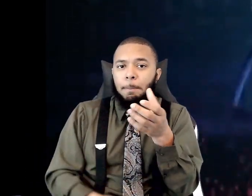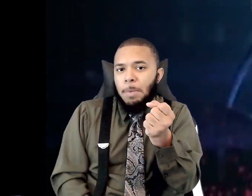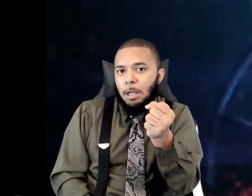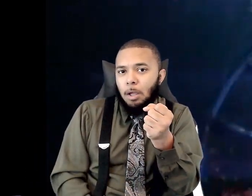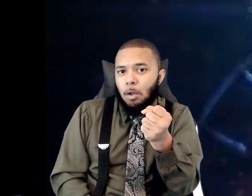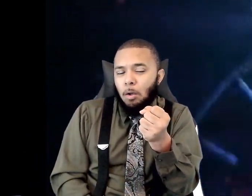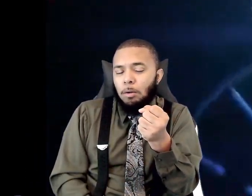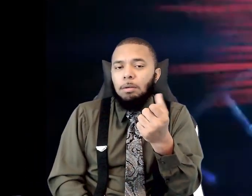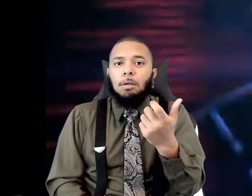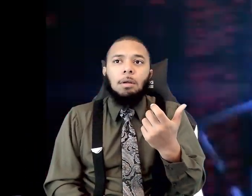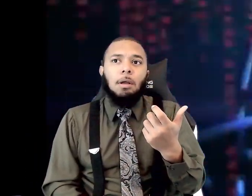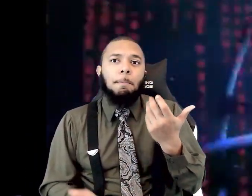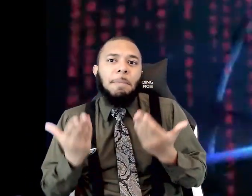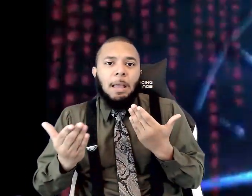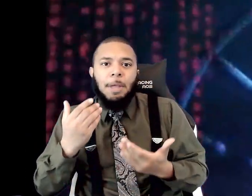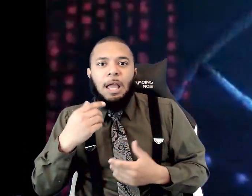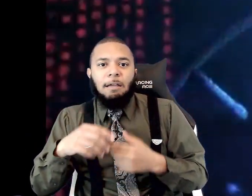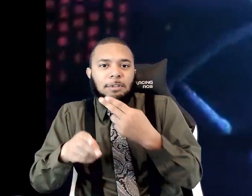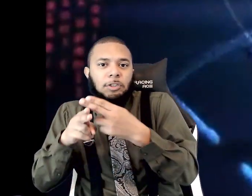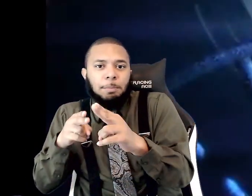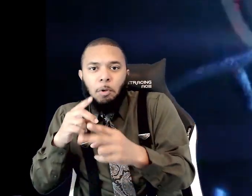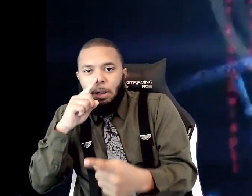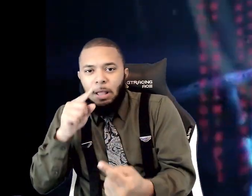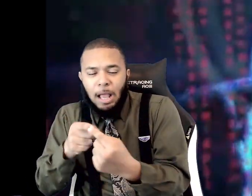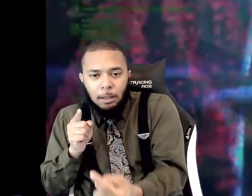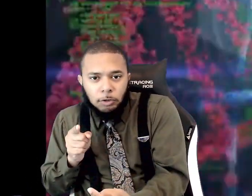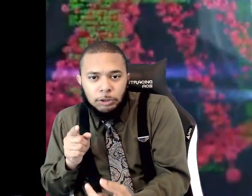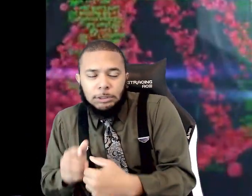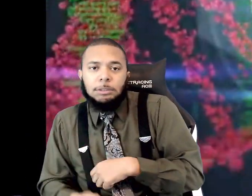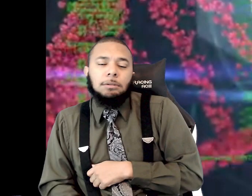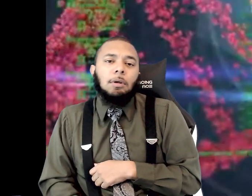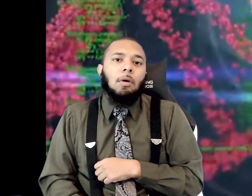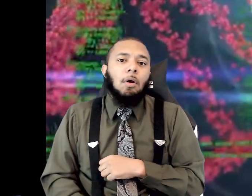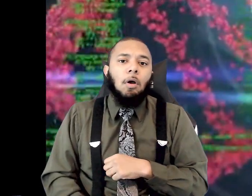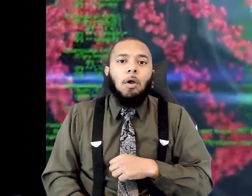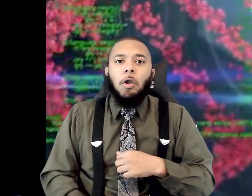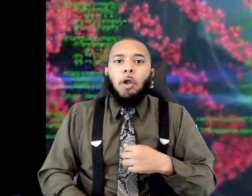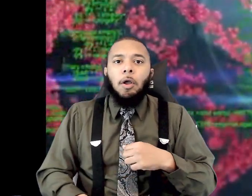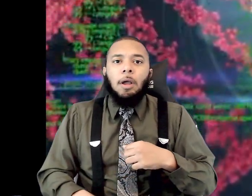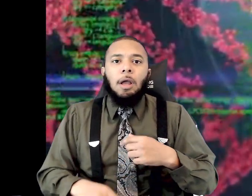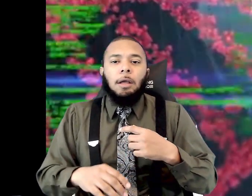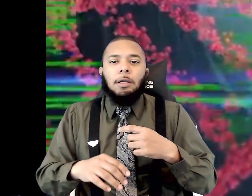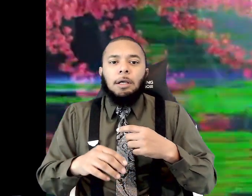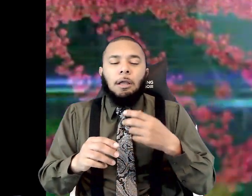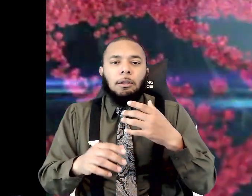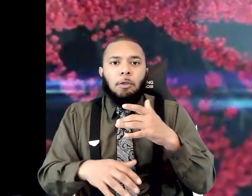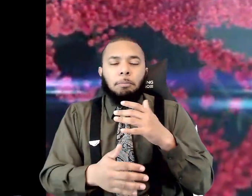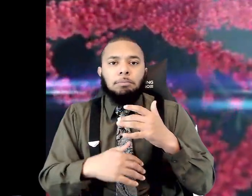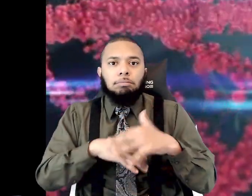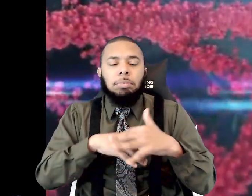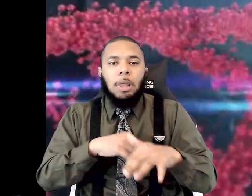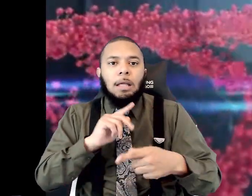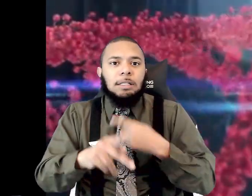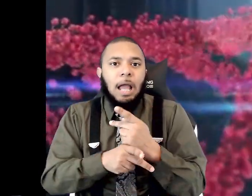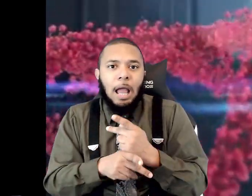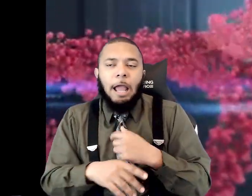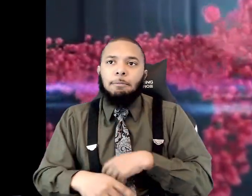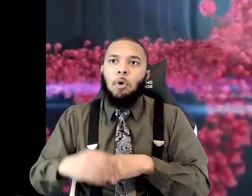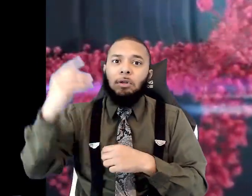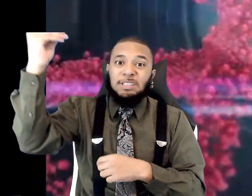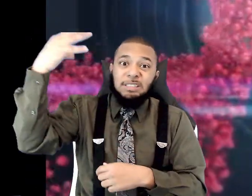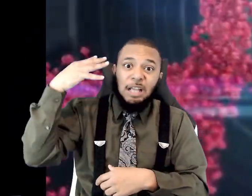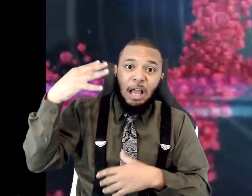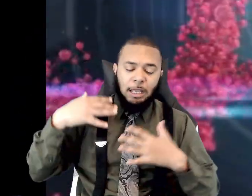of you may have seasonal allergies, the other one may not. Your blood types are going to be different. Your response to the sun is going to be different. All of those things are going to